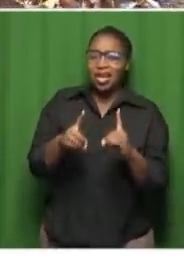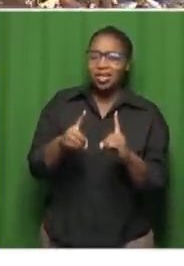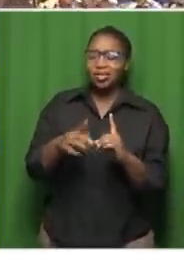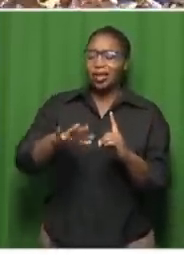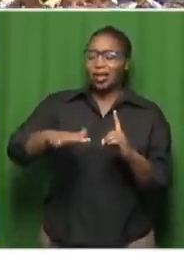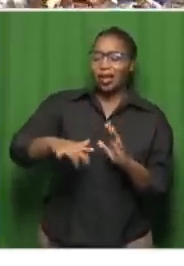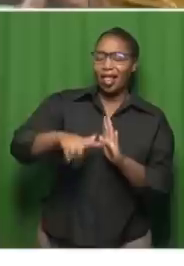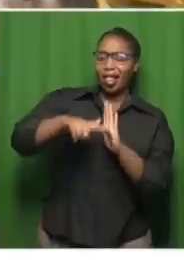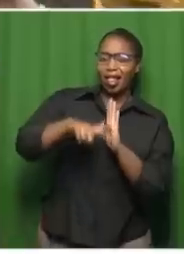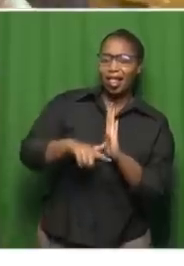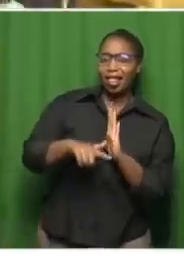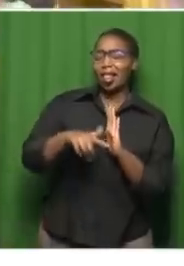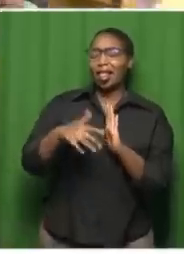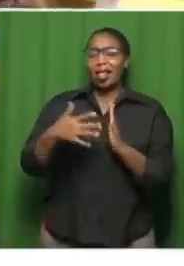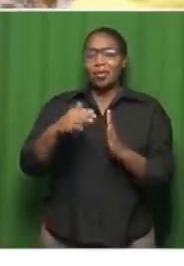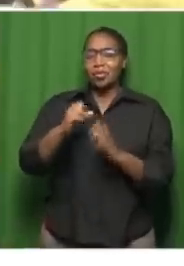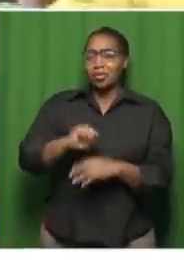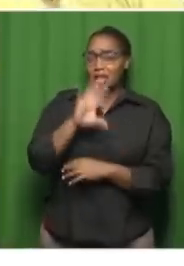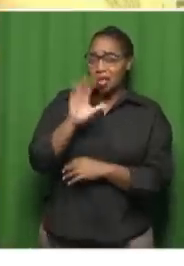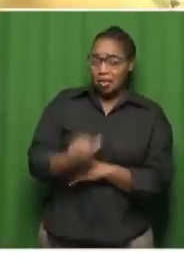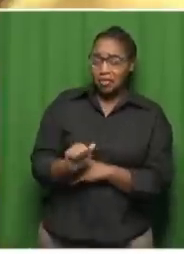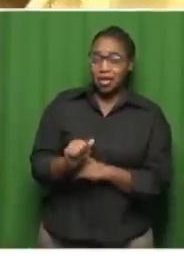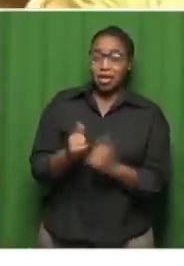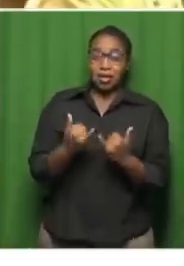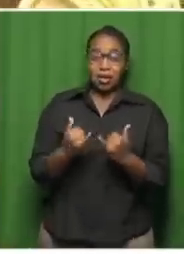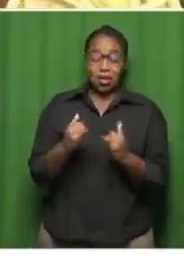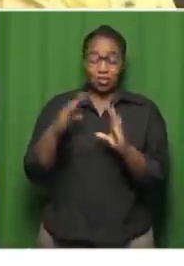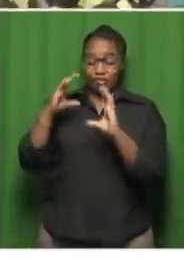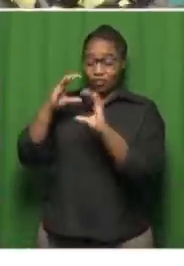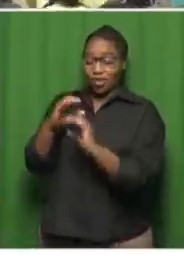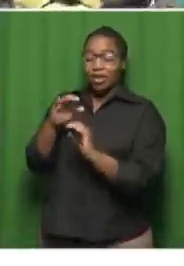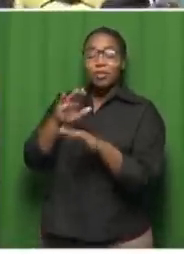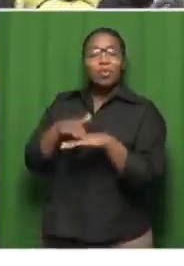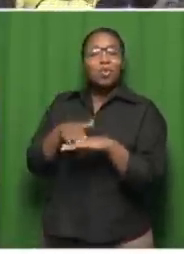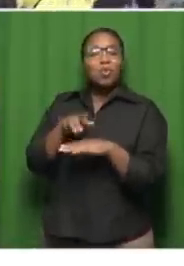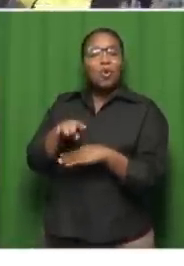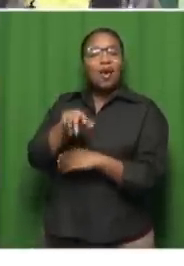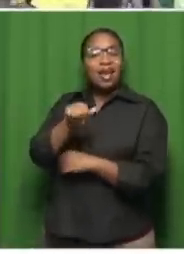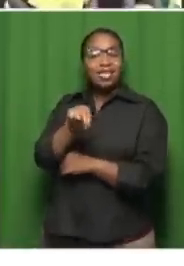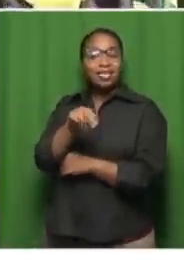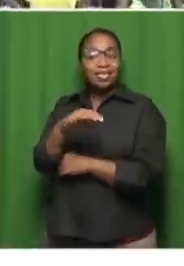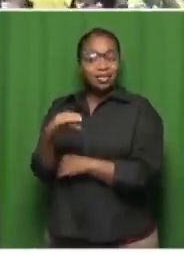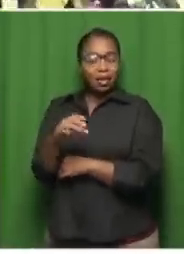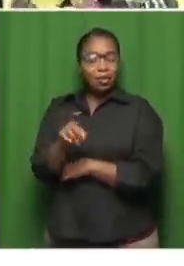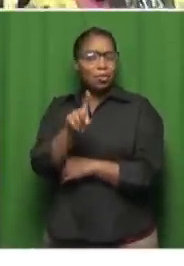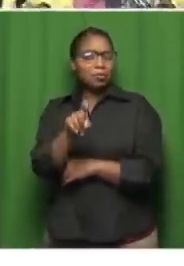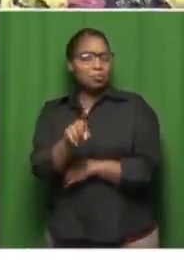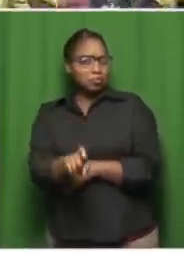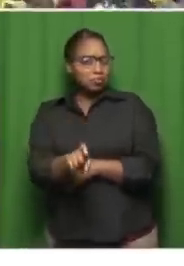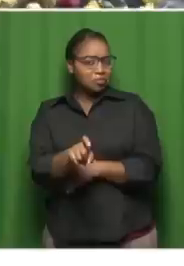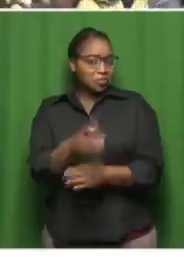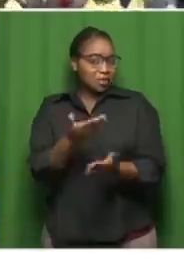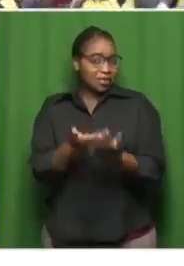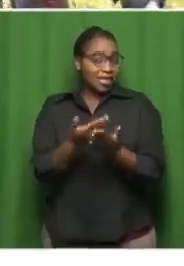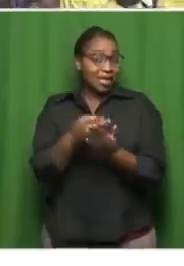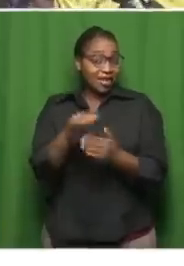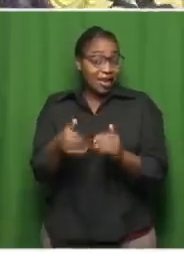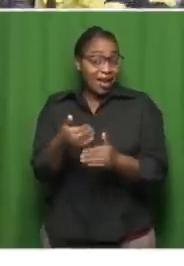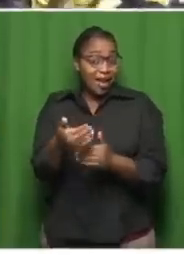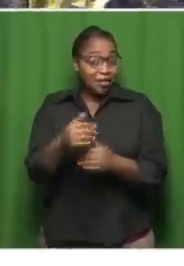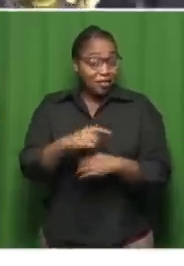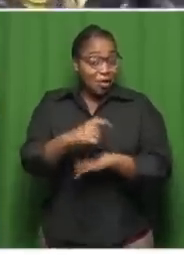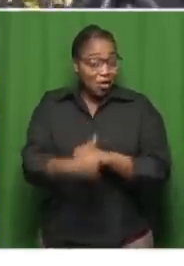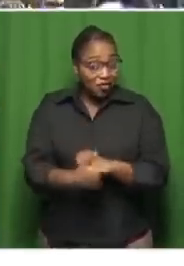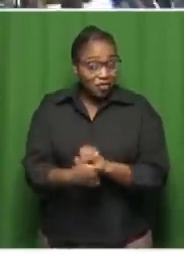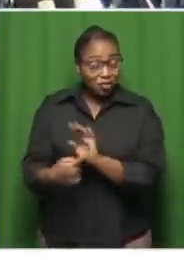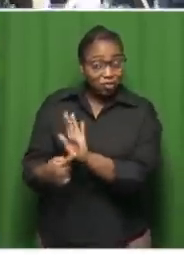divided African National Congress. And one question is, will they emerge being united after this conference? And those